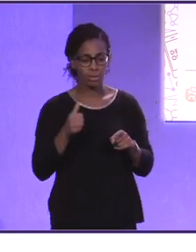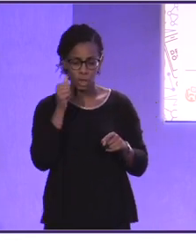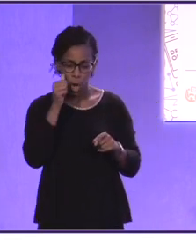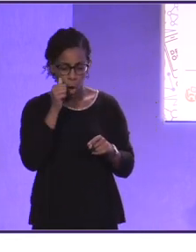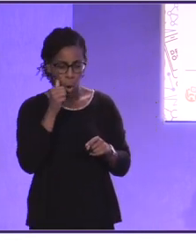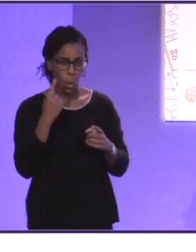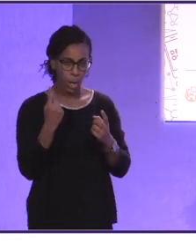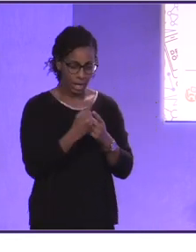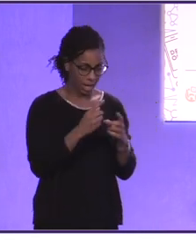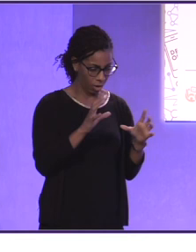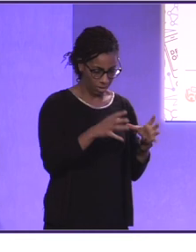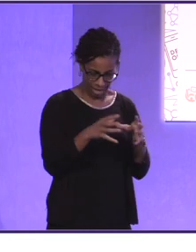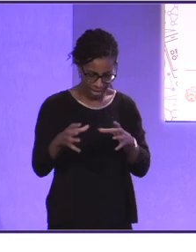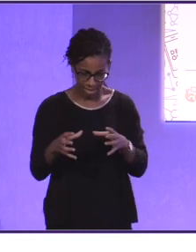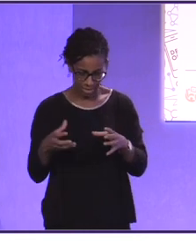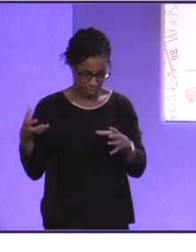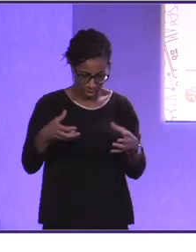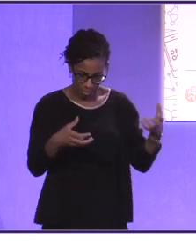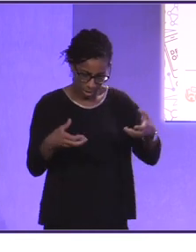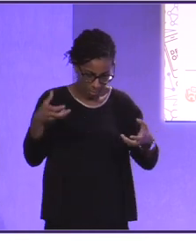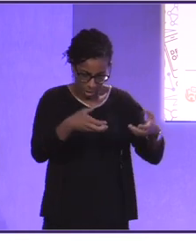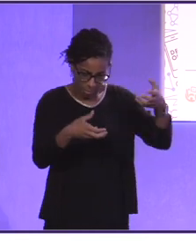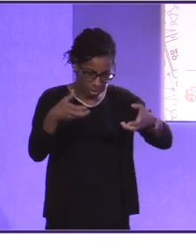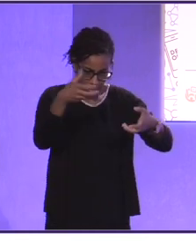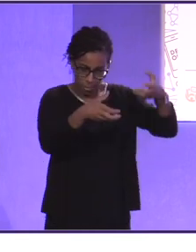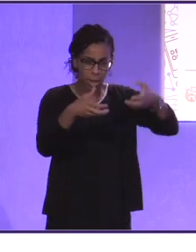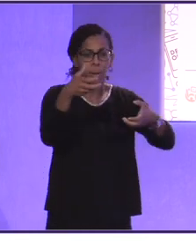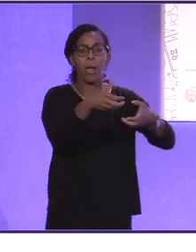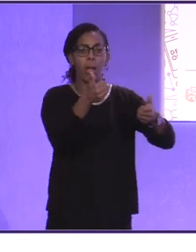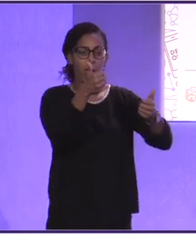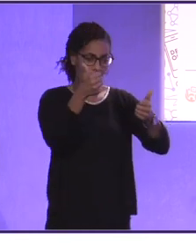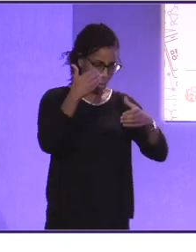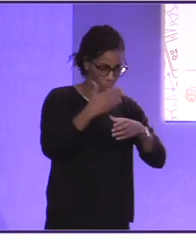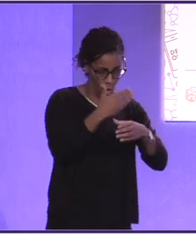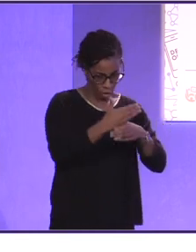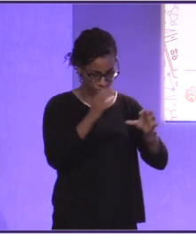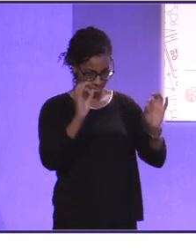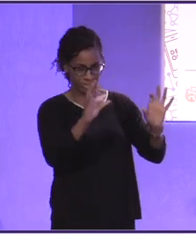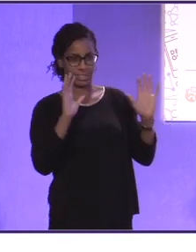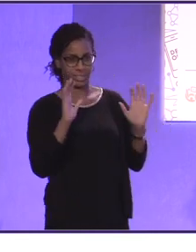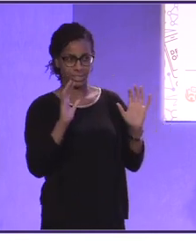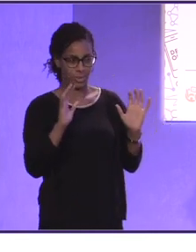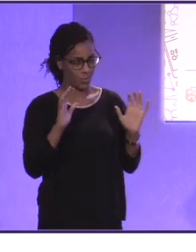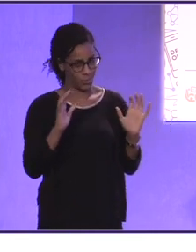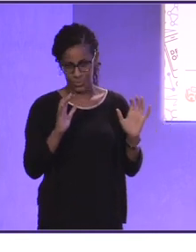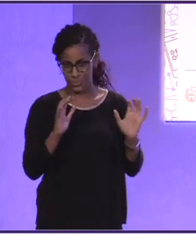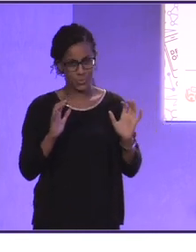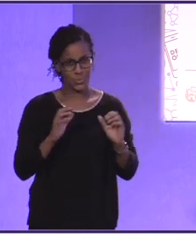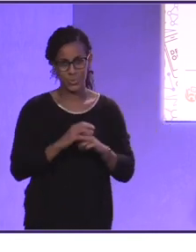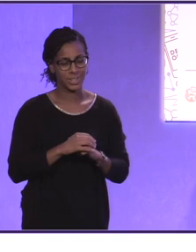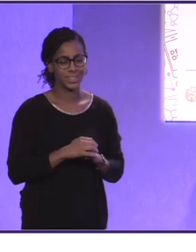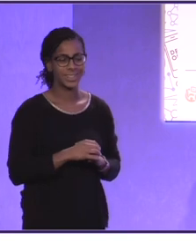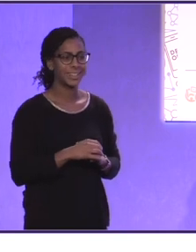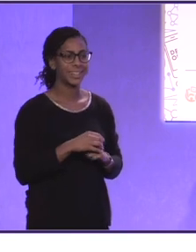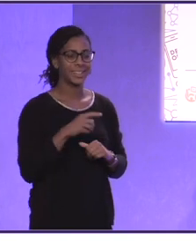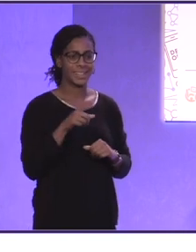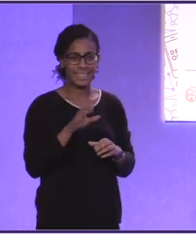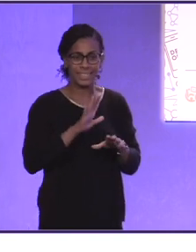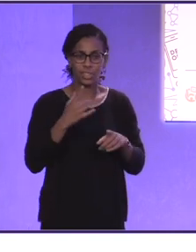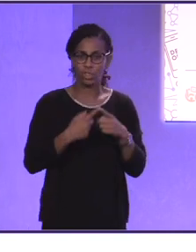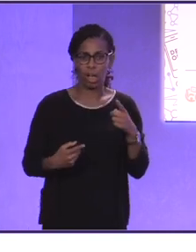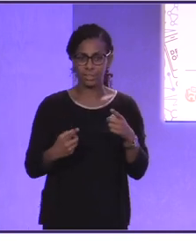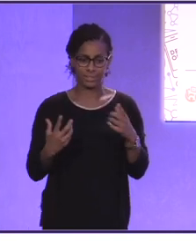I had containerized application, that doesn't mean you just plug it into Kubernetes and it works. It wasn't like Lego. It didn't just fit in